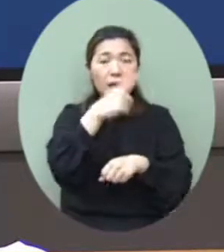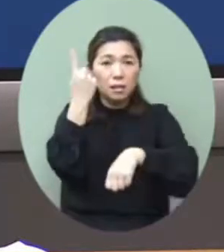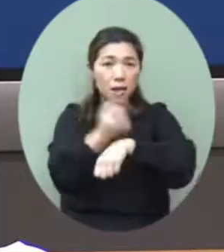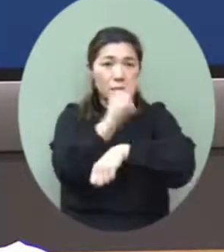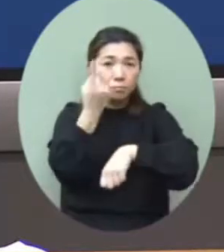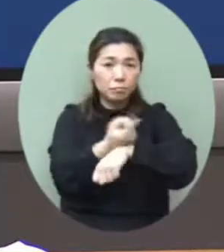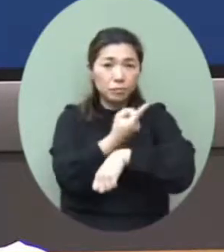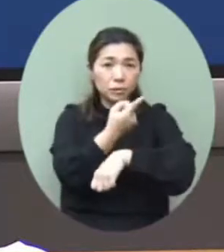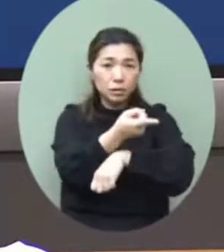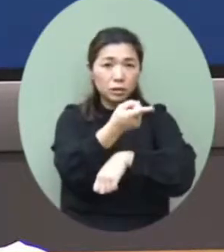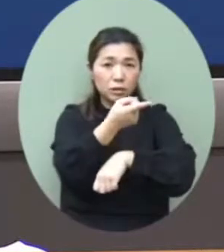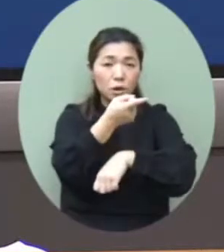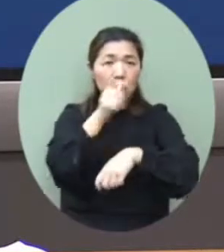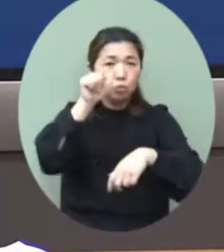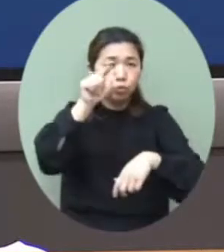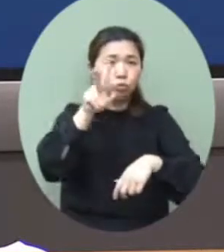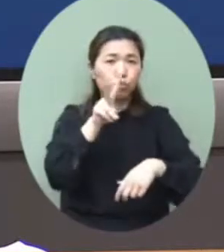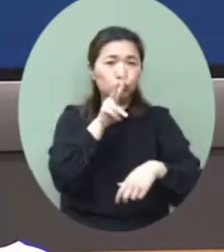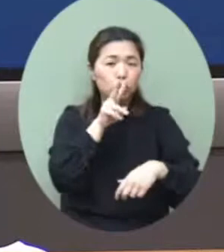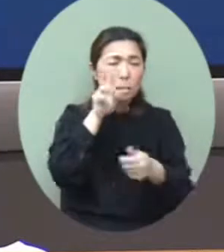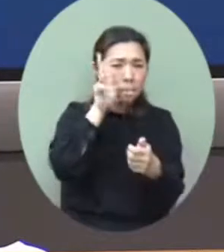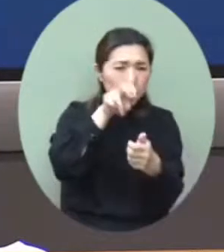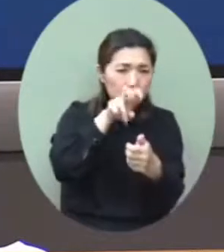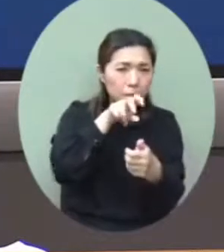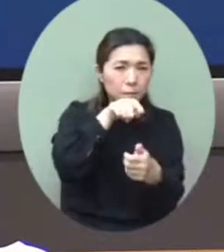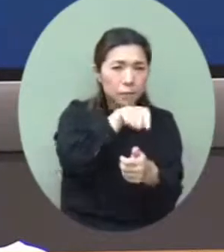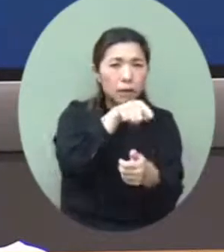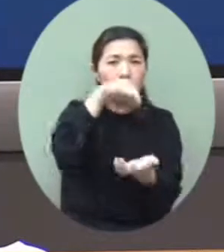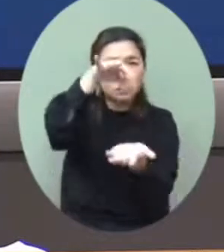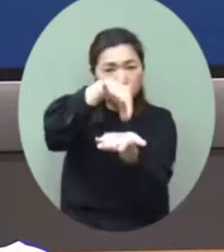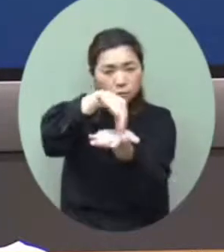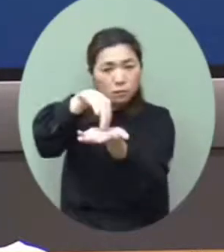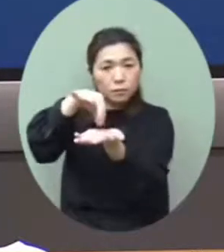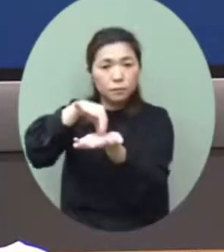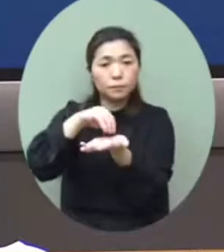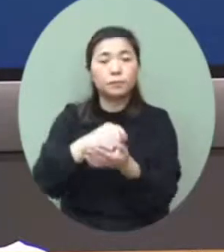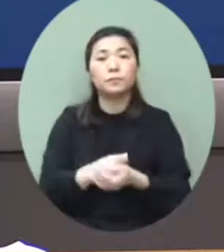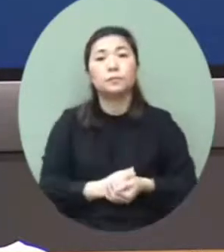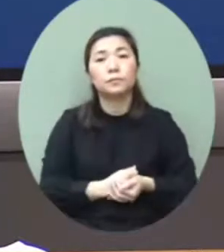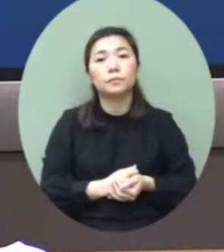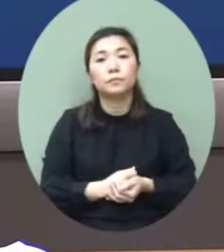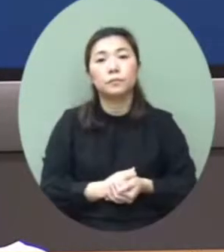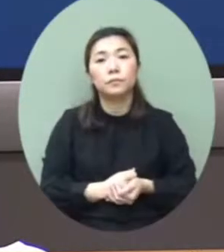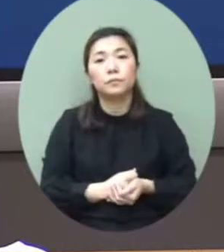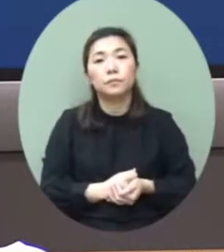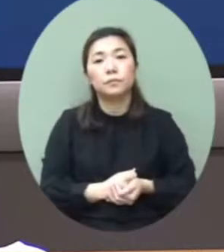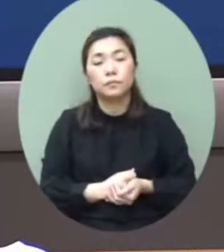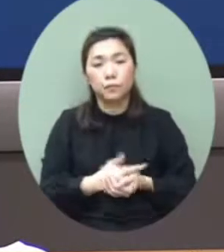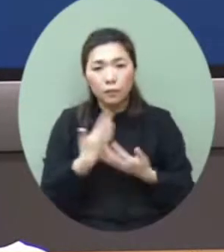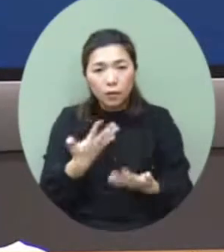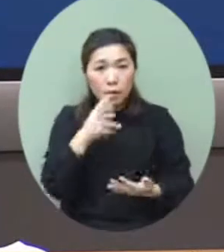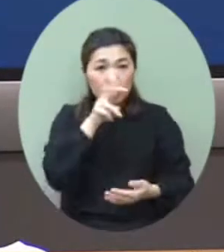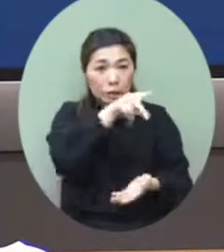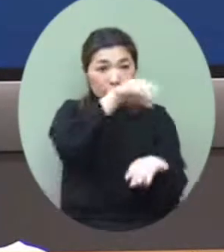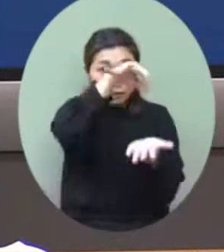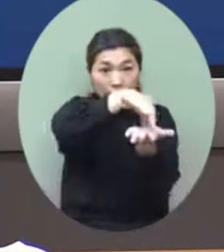samples at these spots on a regular basis. And we also introduce new ad hoc